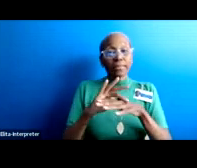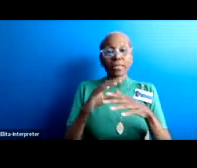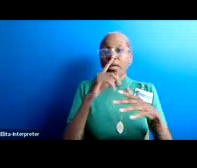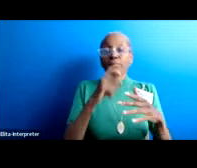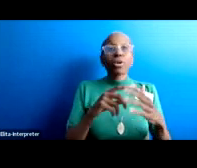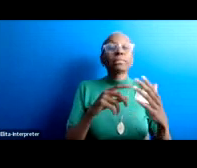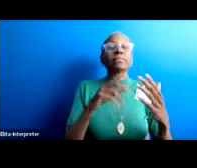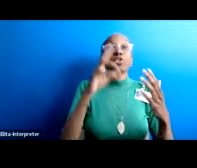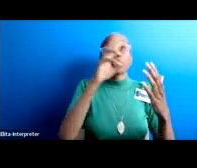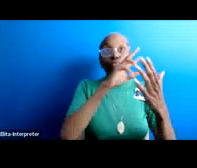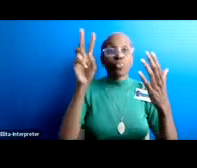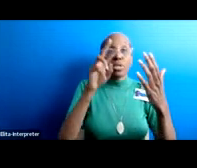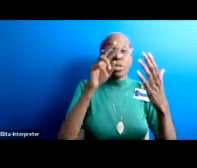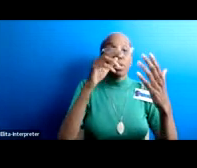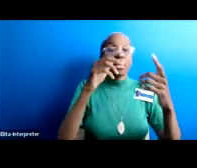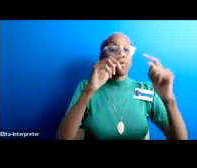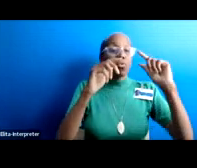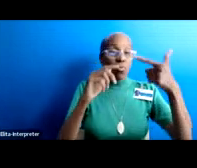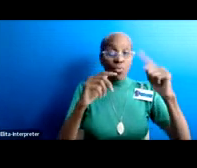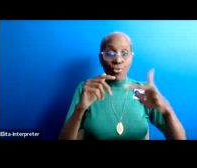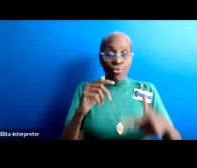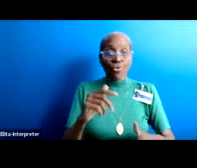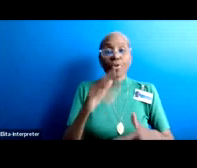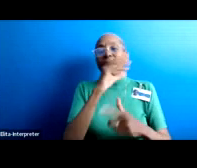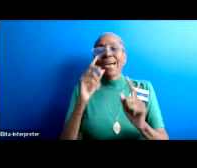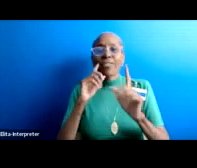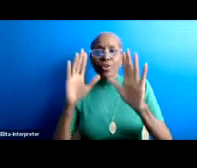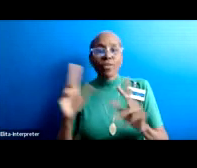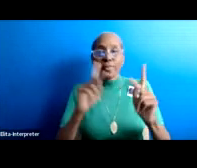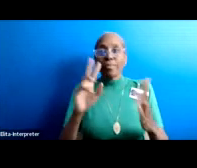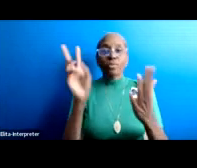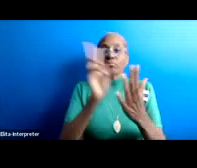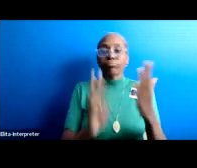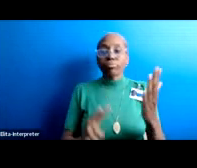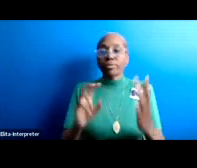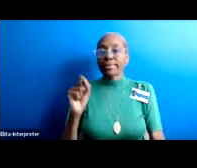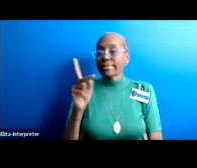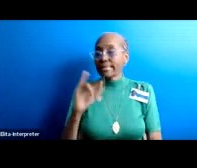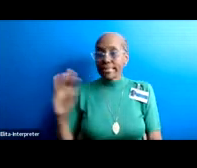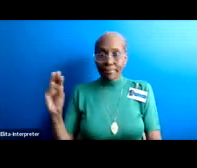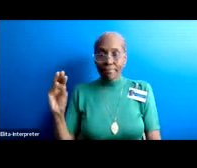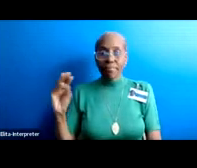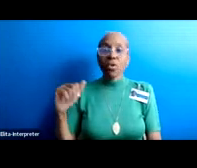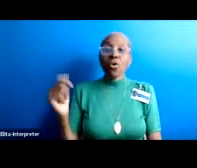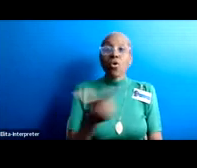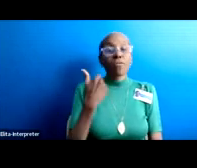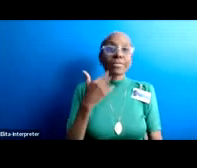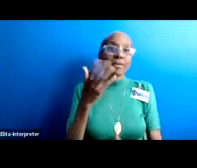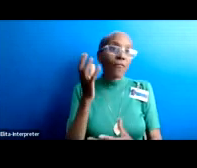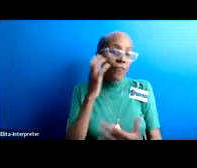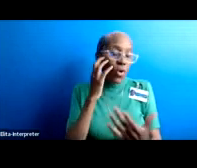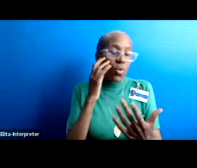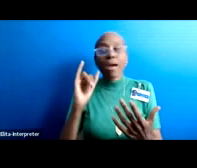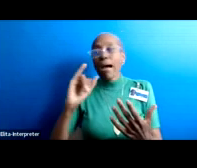are read in the order, but they are great for skimmers. I think all of us have our phones, we have